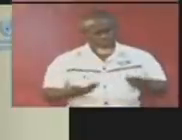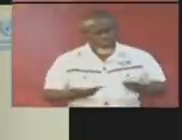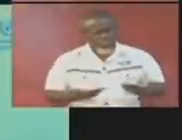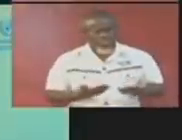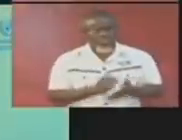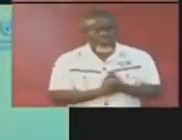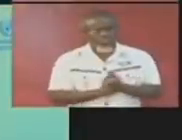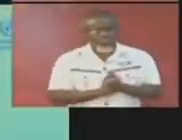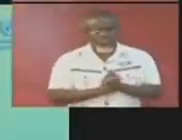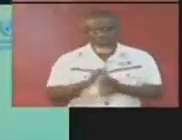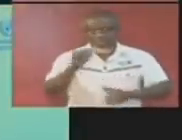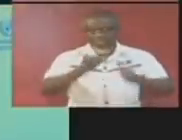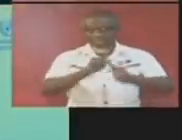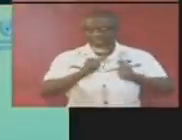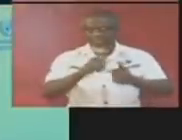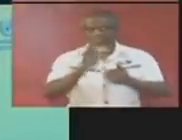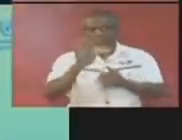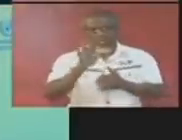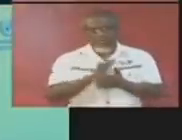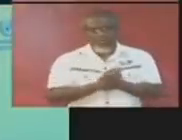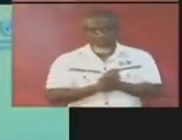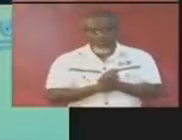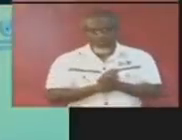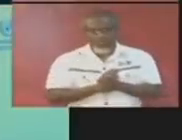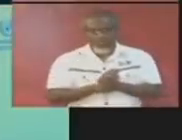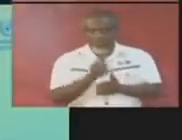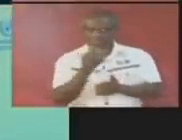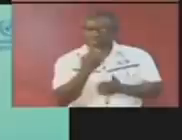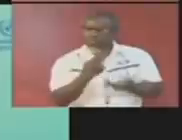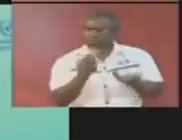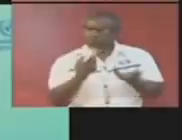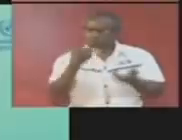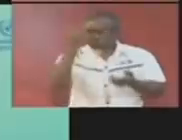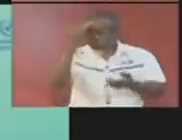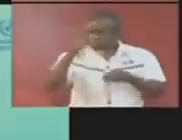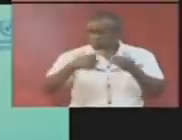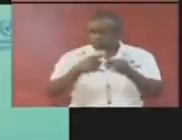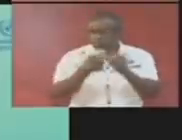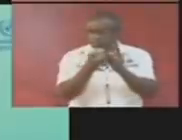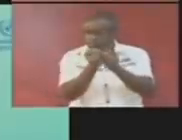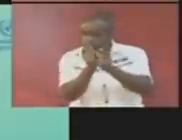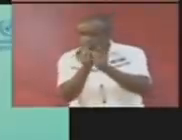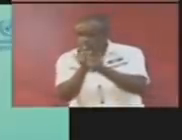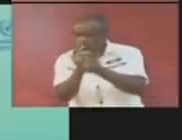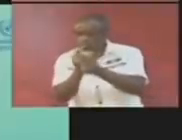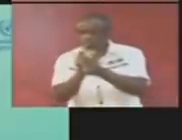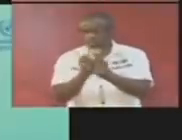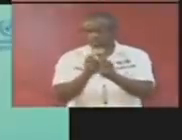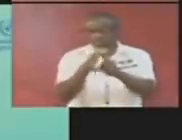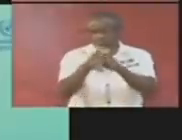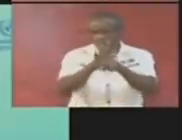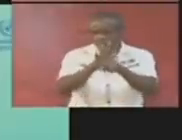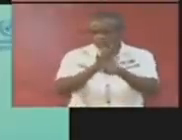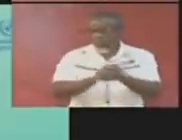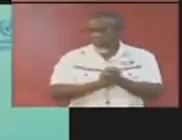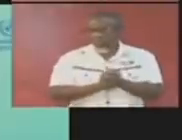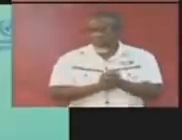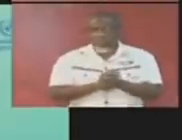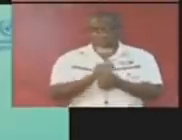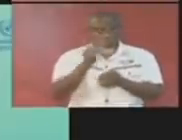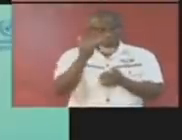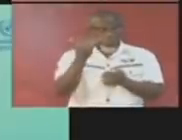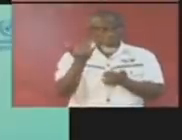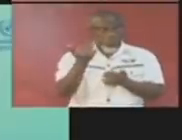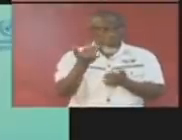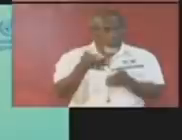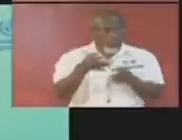5. Soumya, tell us what we know about these variants. How concerned should we be, and is it unusual for